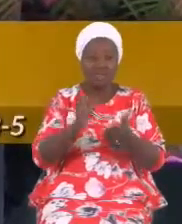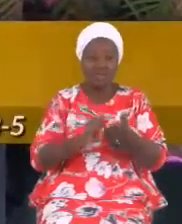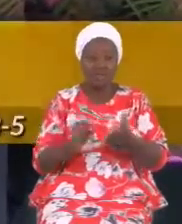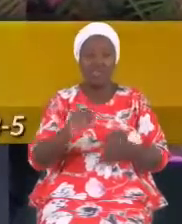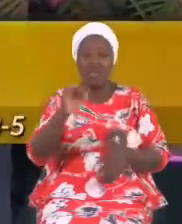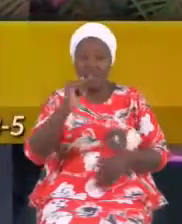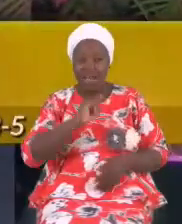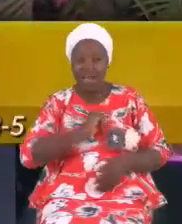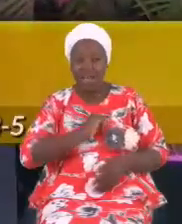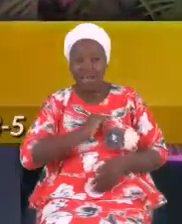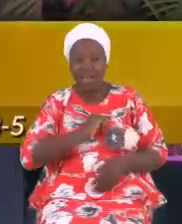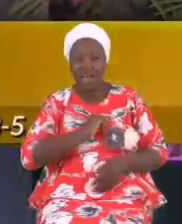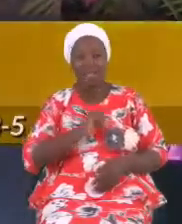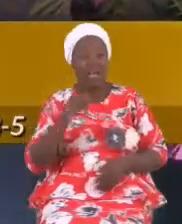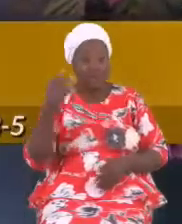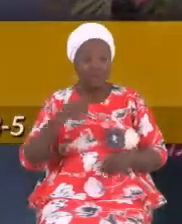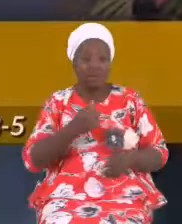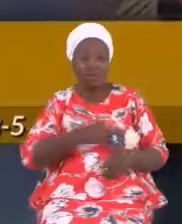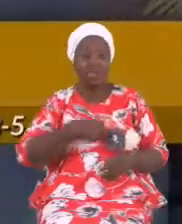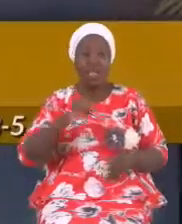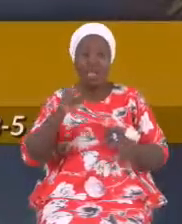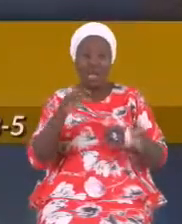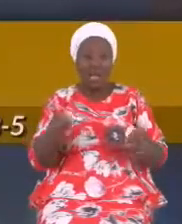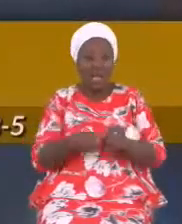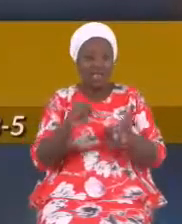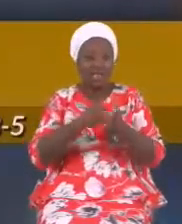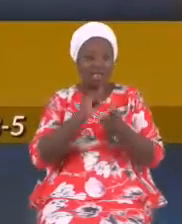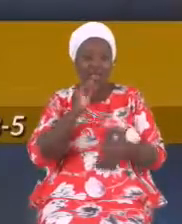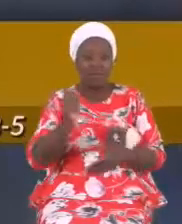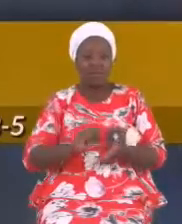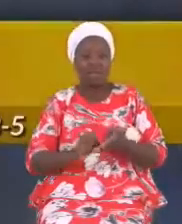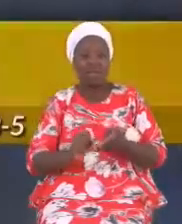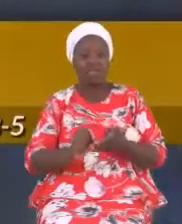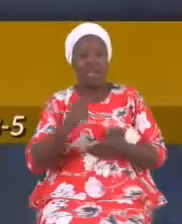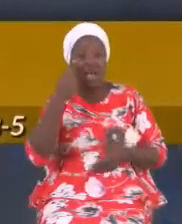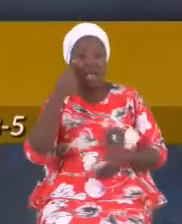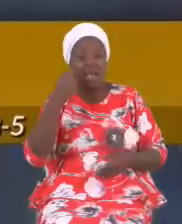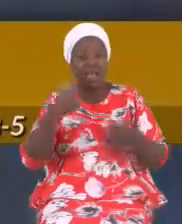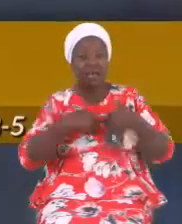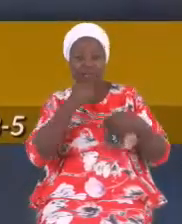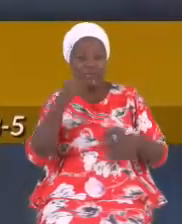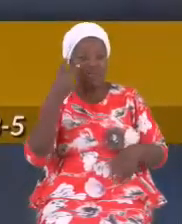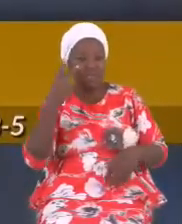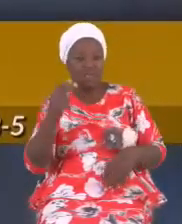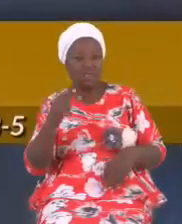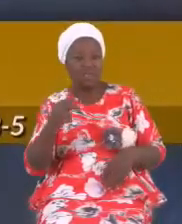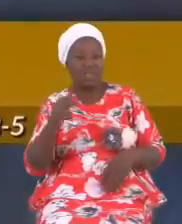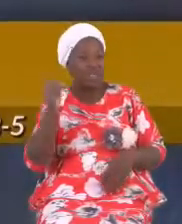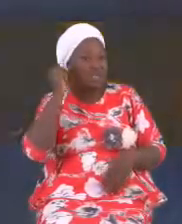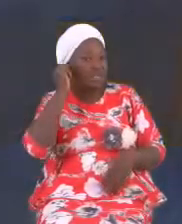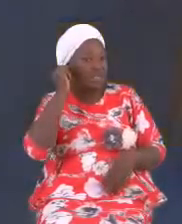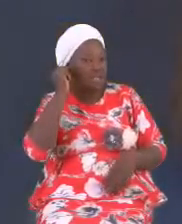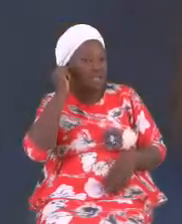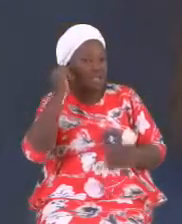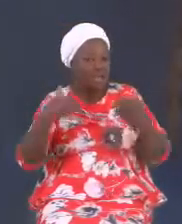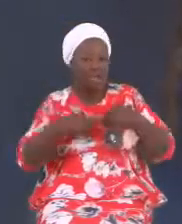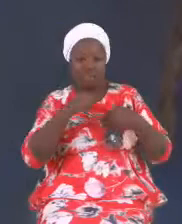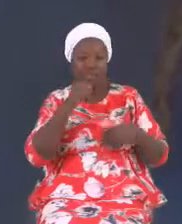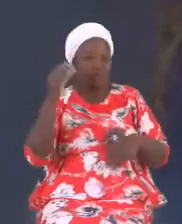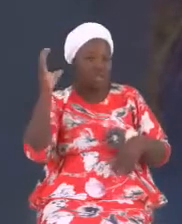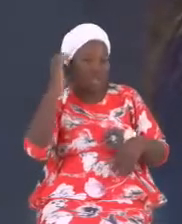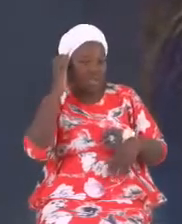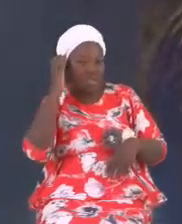eye has not seen. It says, ear has not heard. Neither